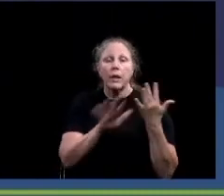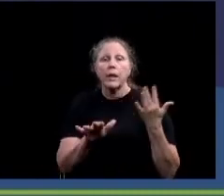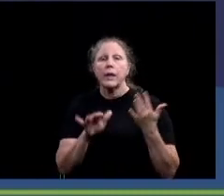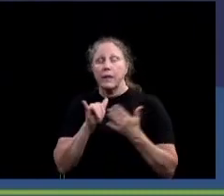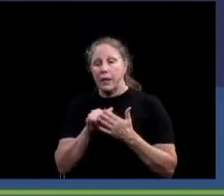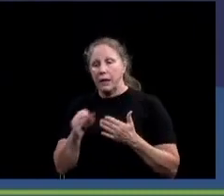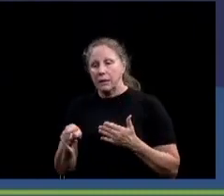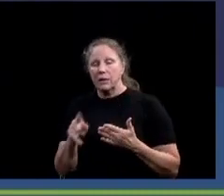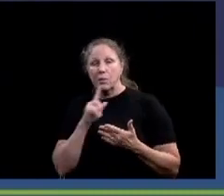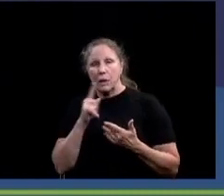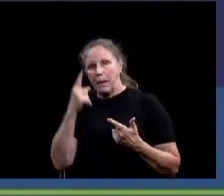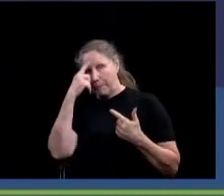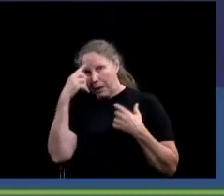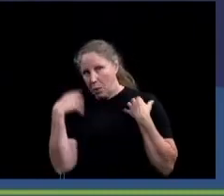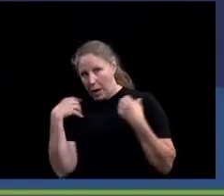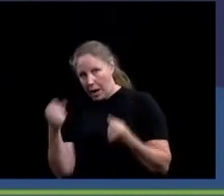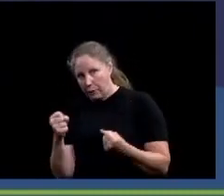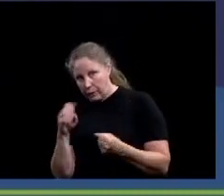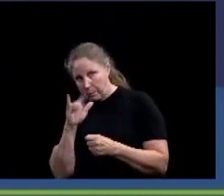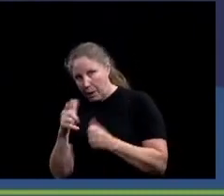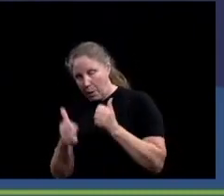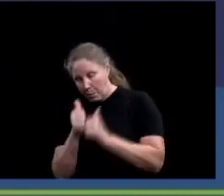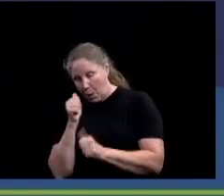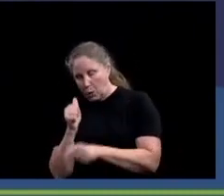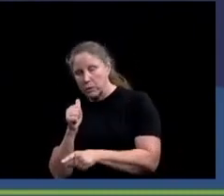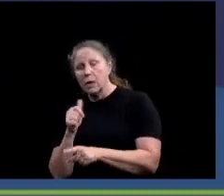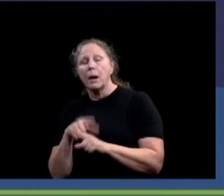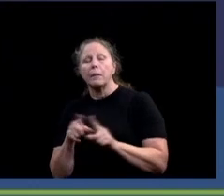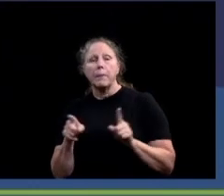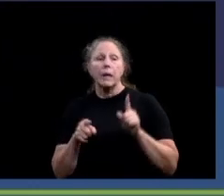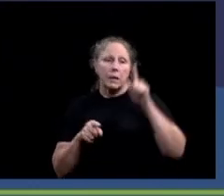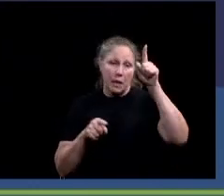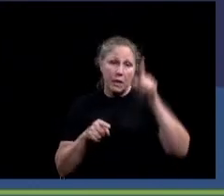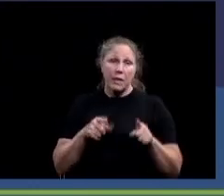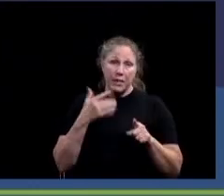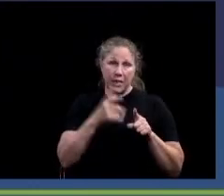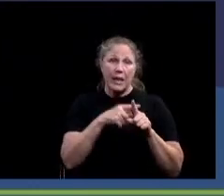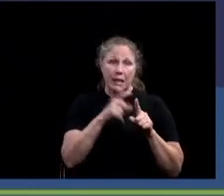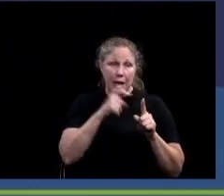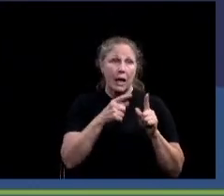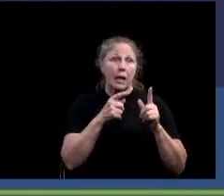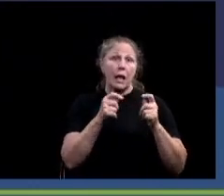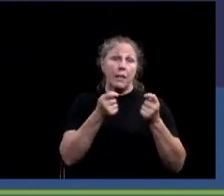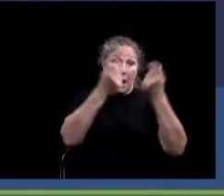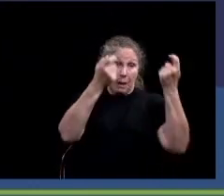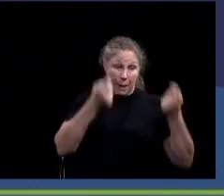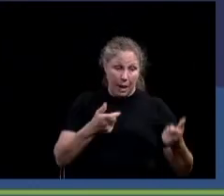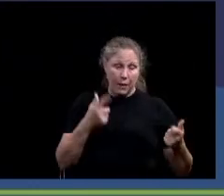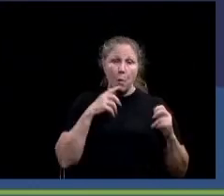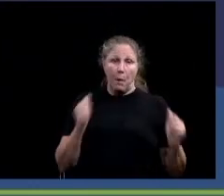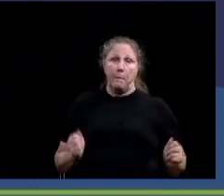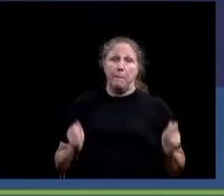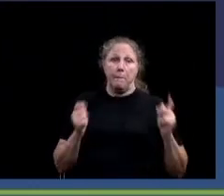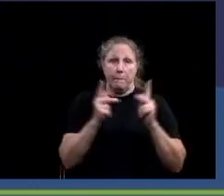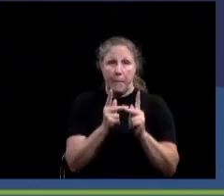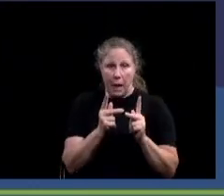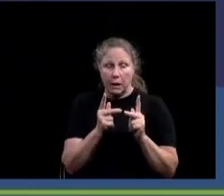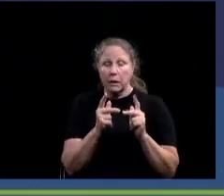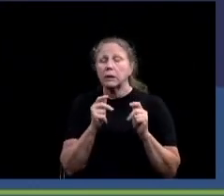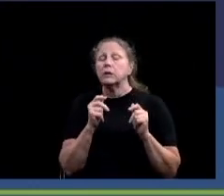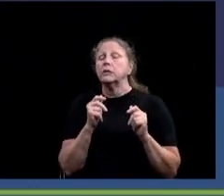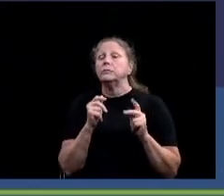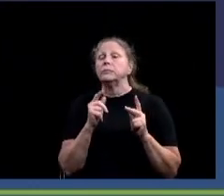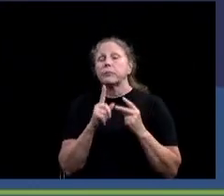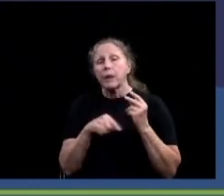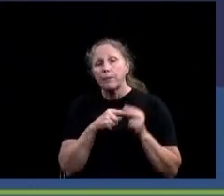but there were some things that were tragically left on the House floor about the Sandra Bland Act. And so I'm hoping